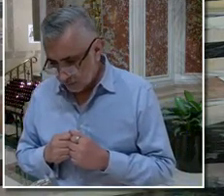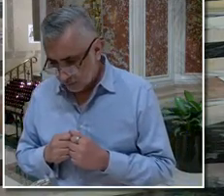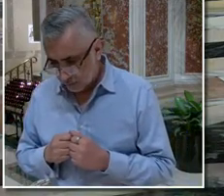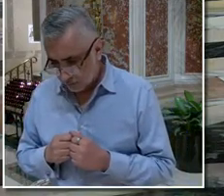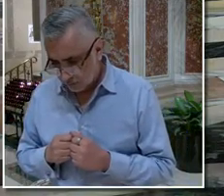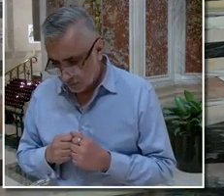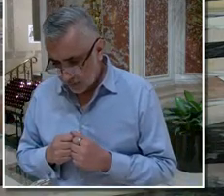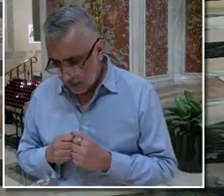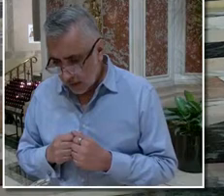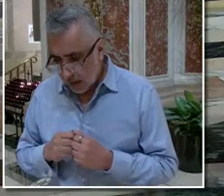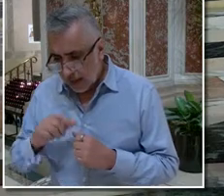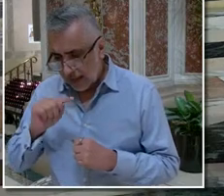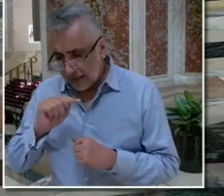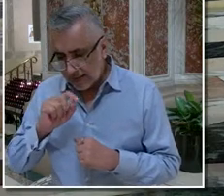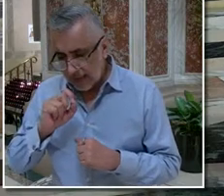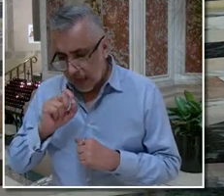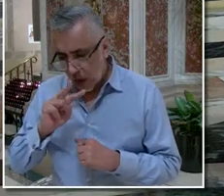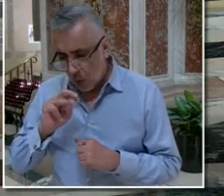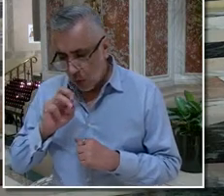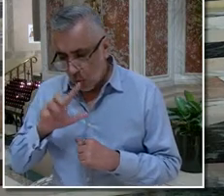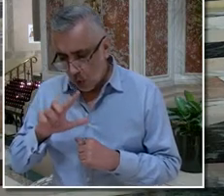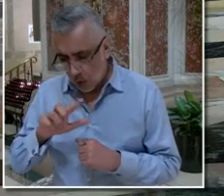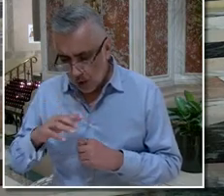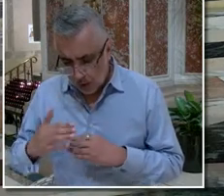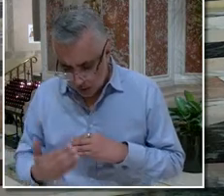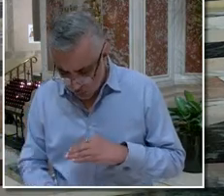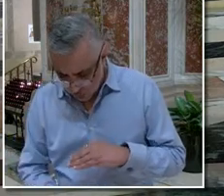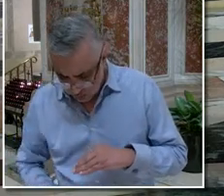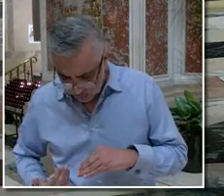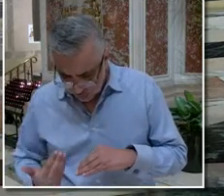He took a towel and tied it around his waist.